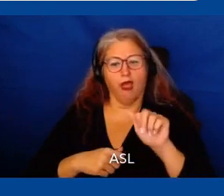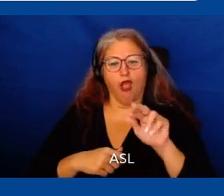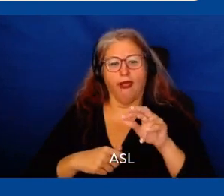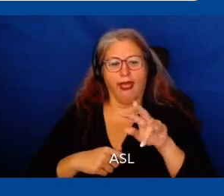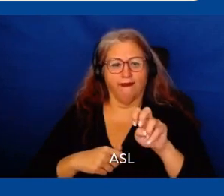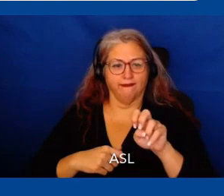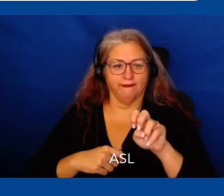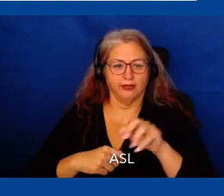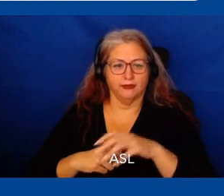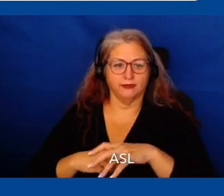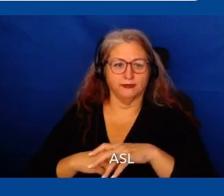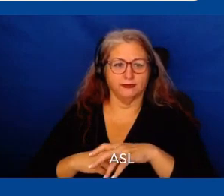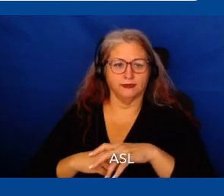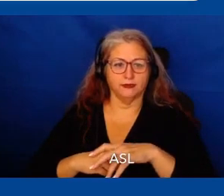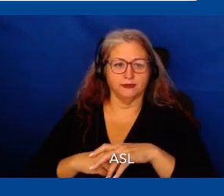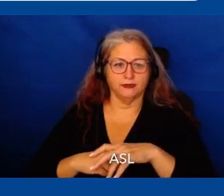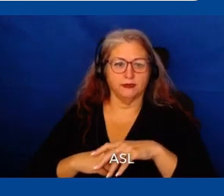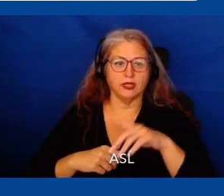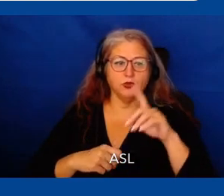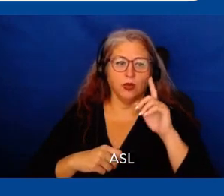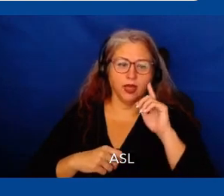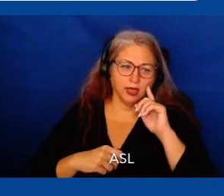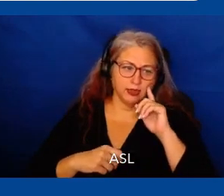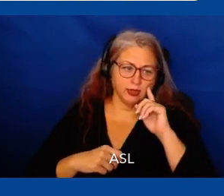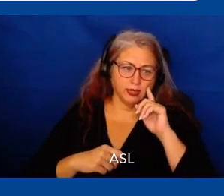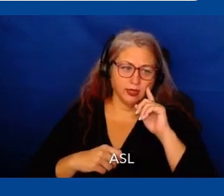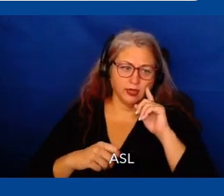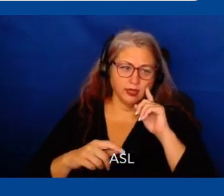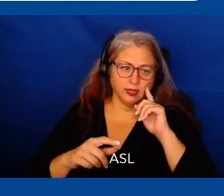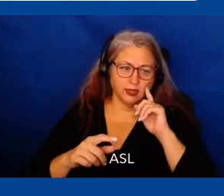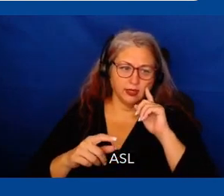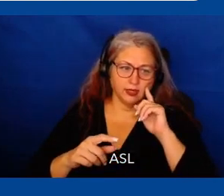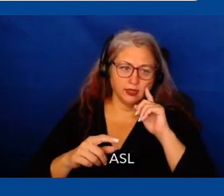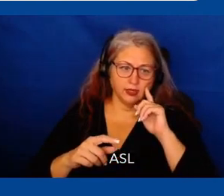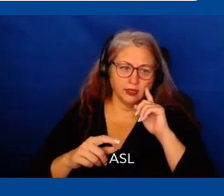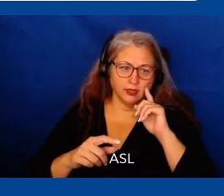chronology. And I think because,